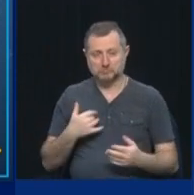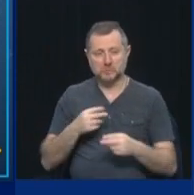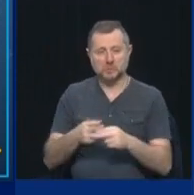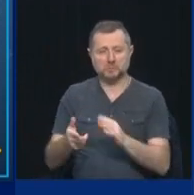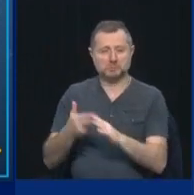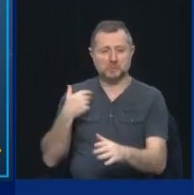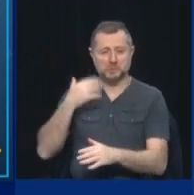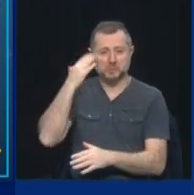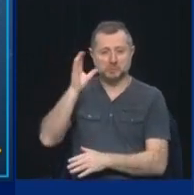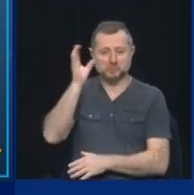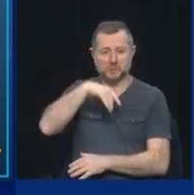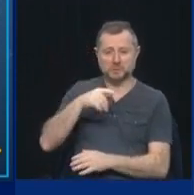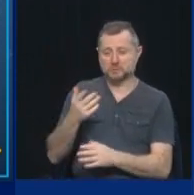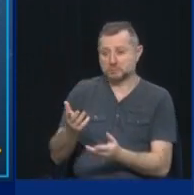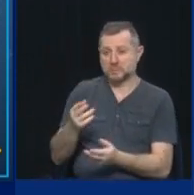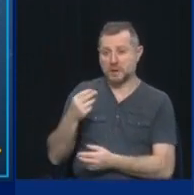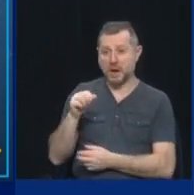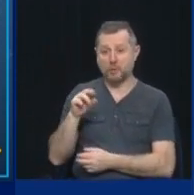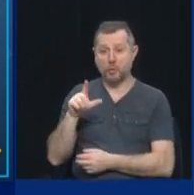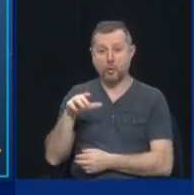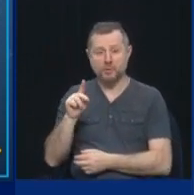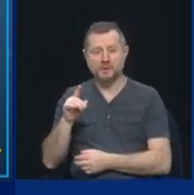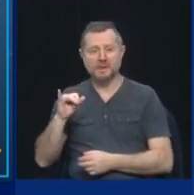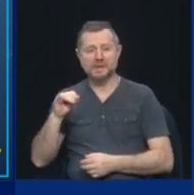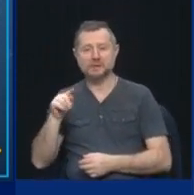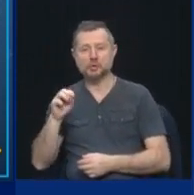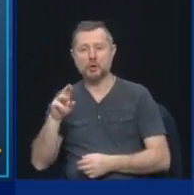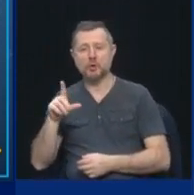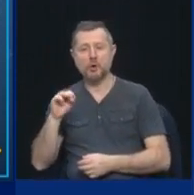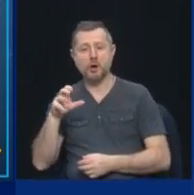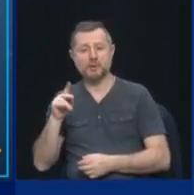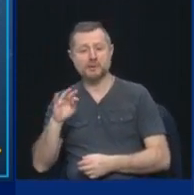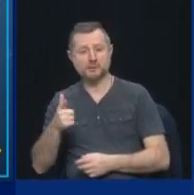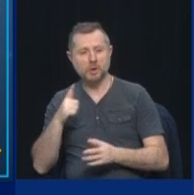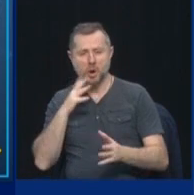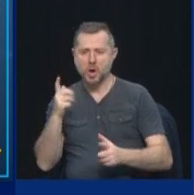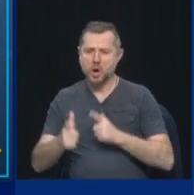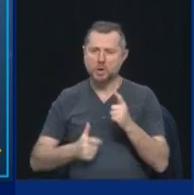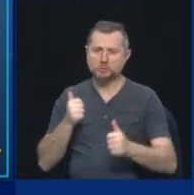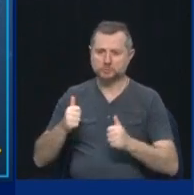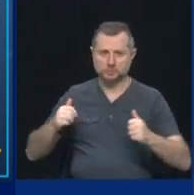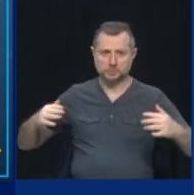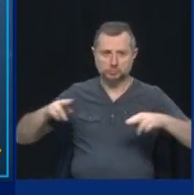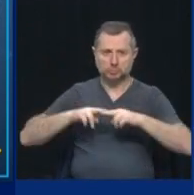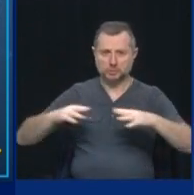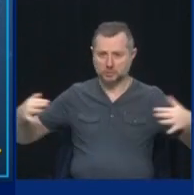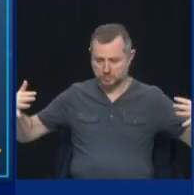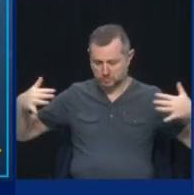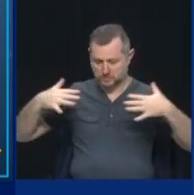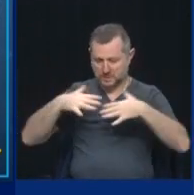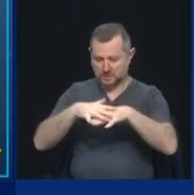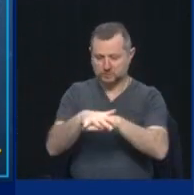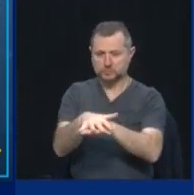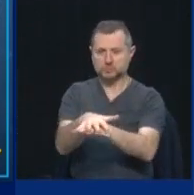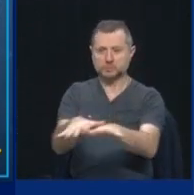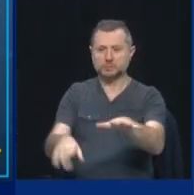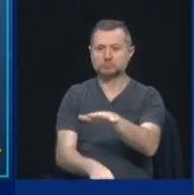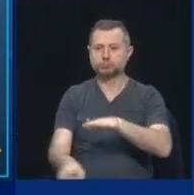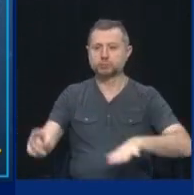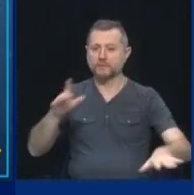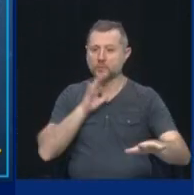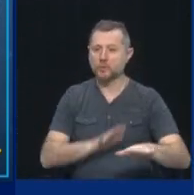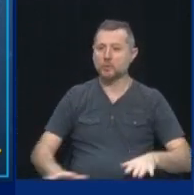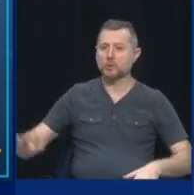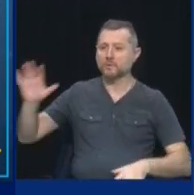largest train intersection in the Northeast, certainly,